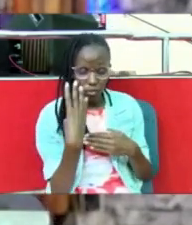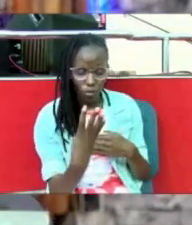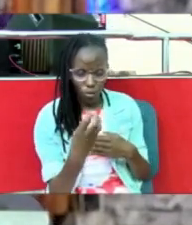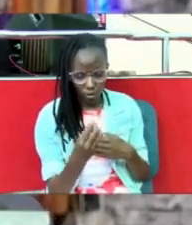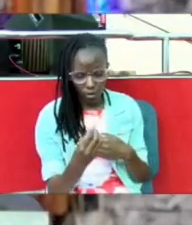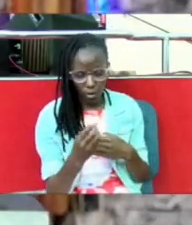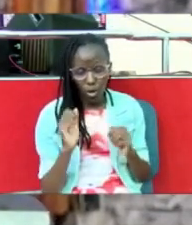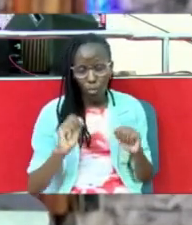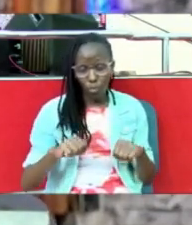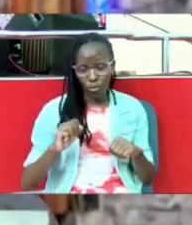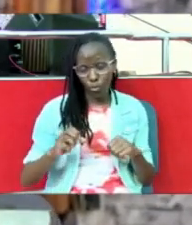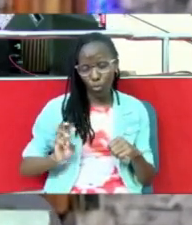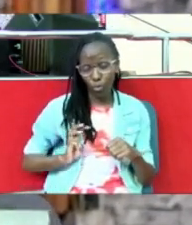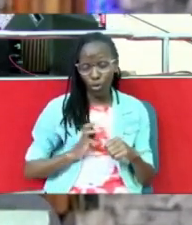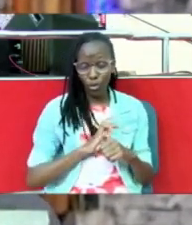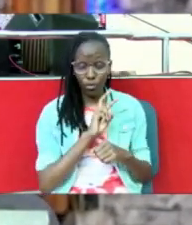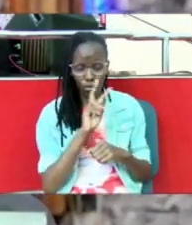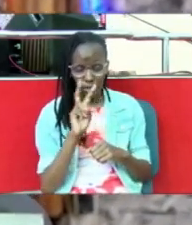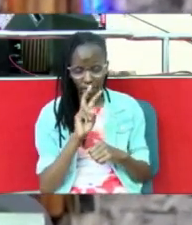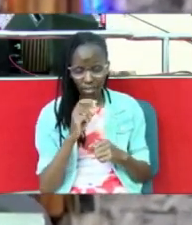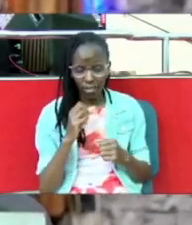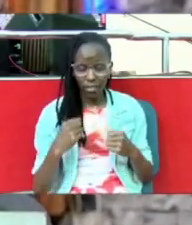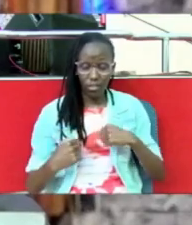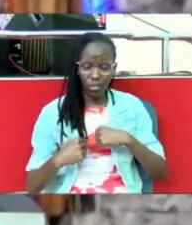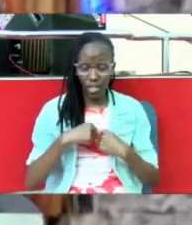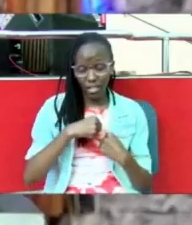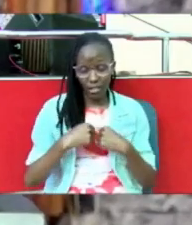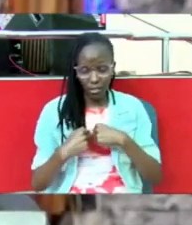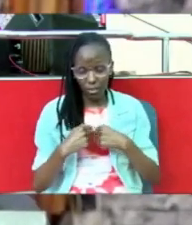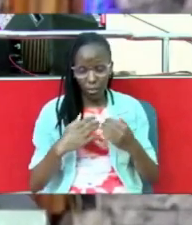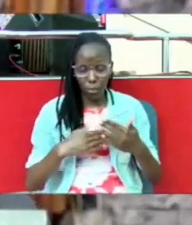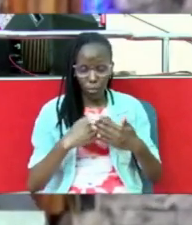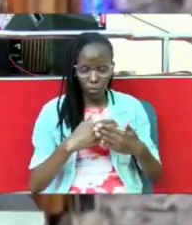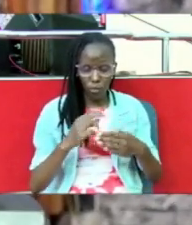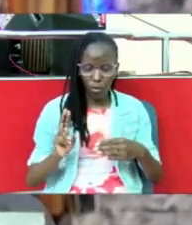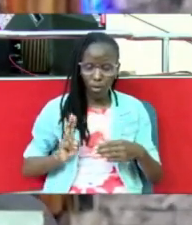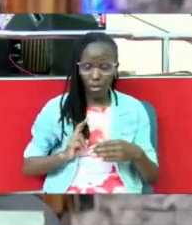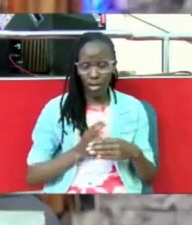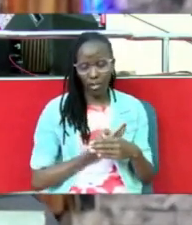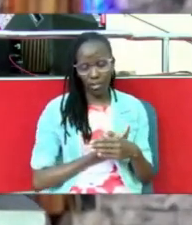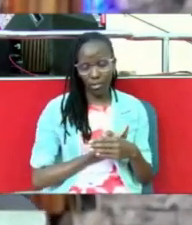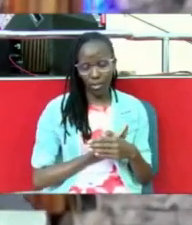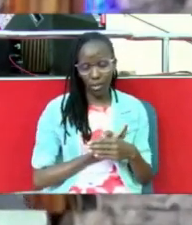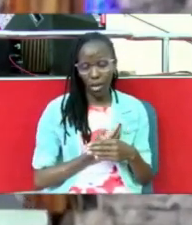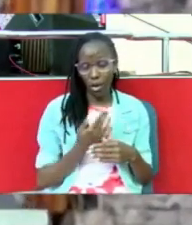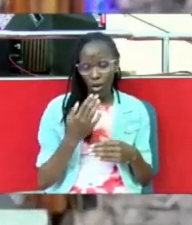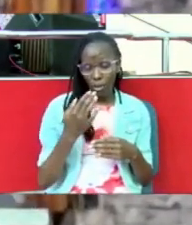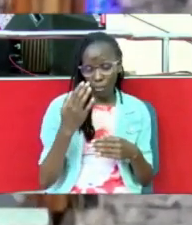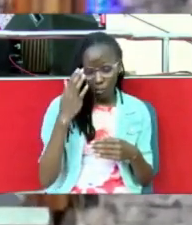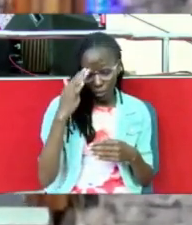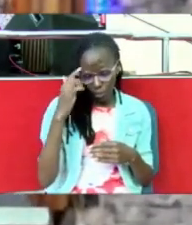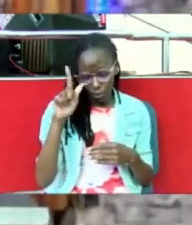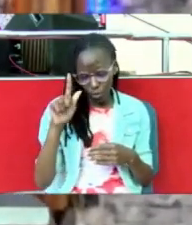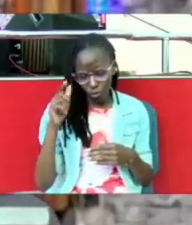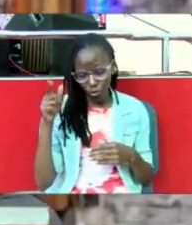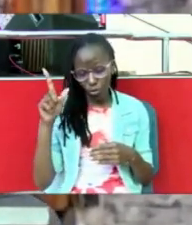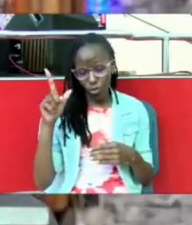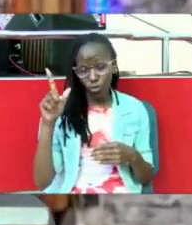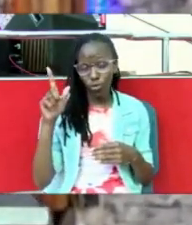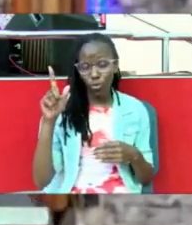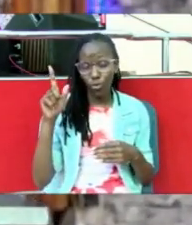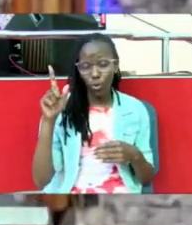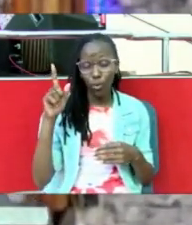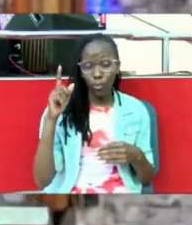the challenges. We can face the challenges before us head on, because Heavenly Father, Lord, you cause us, King of